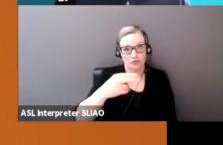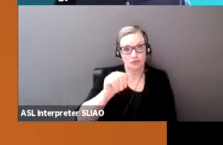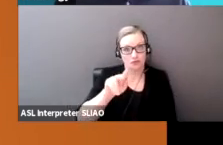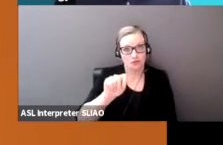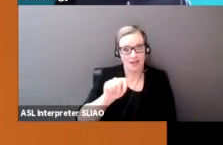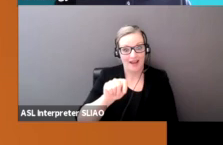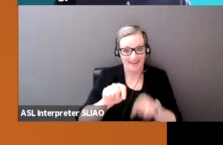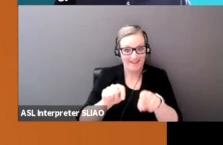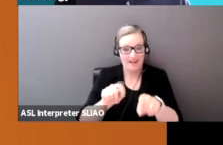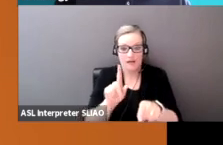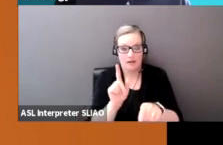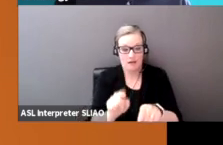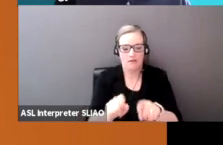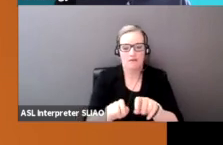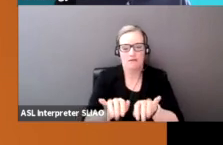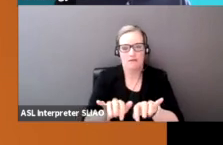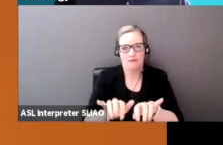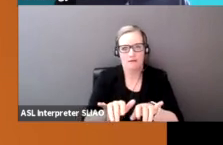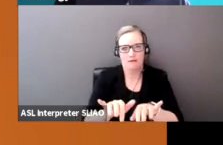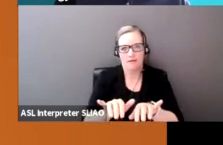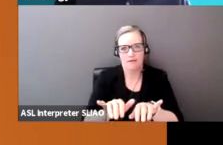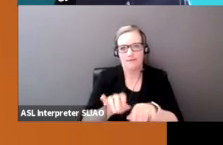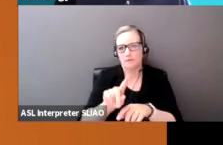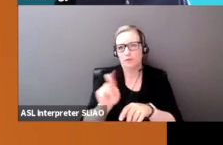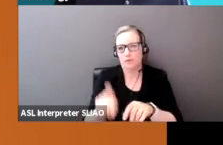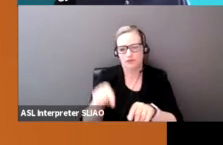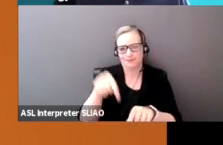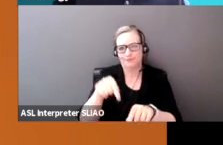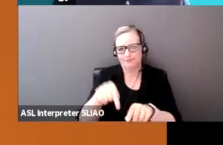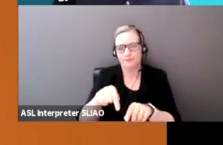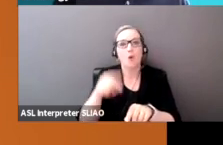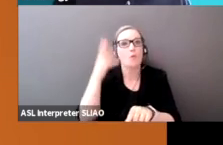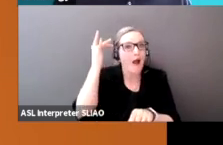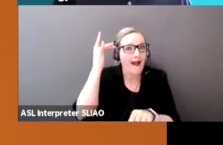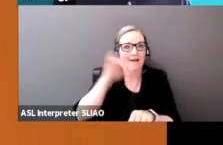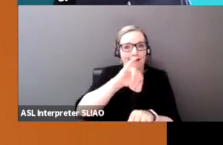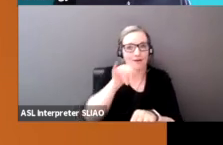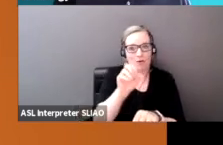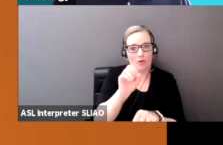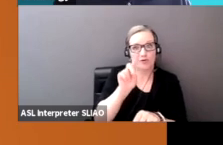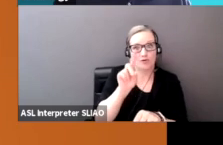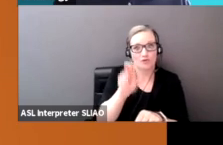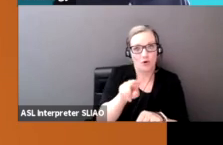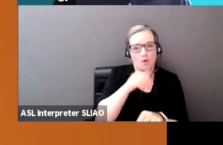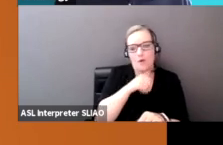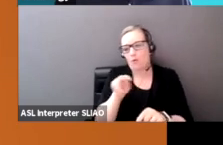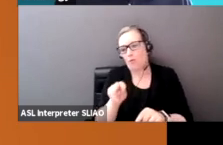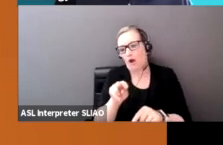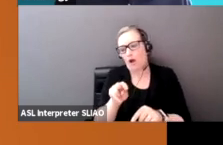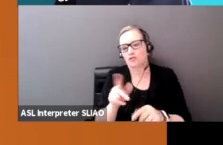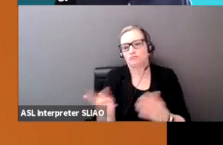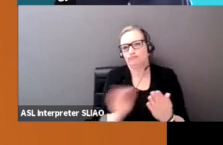Jordan is going to be handling the questions, and we'll be compiling them. If you